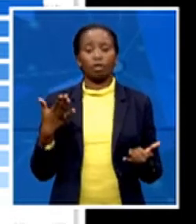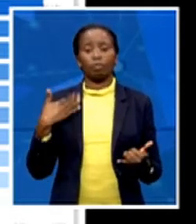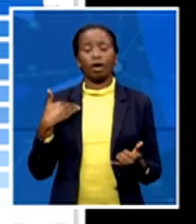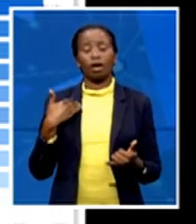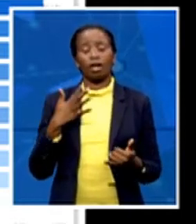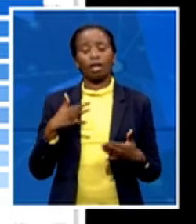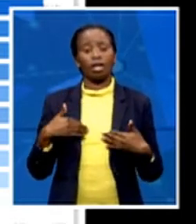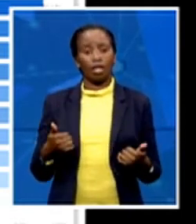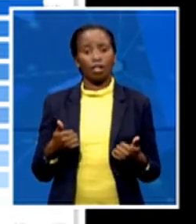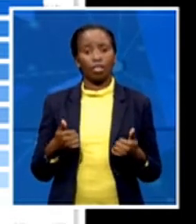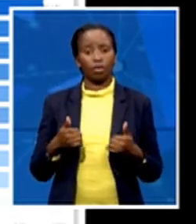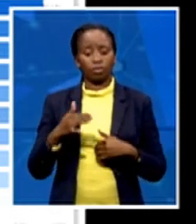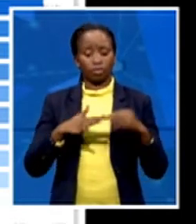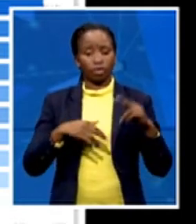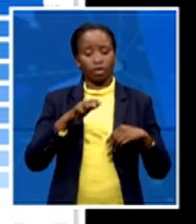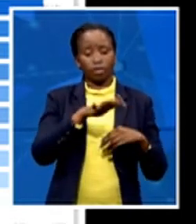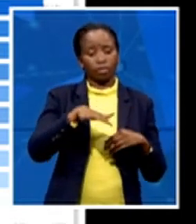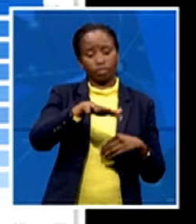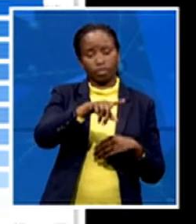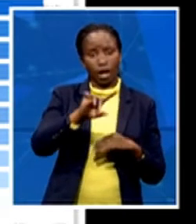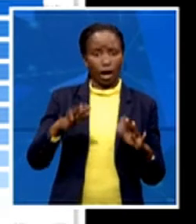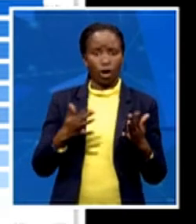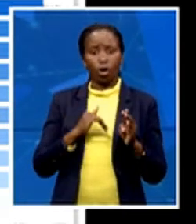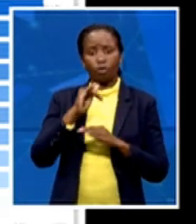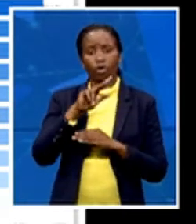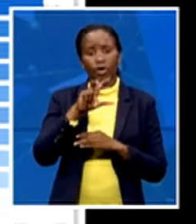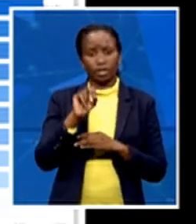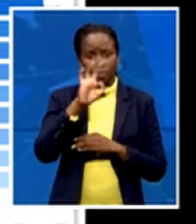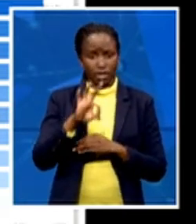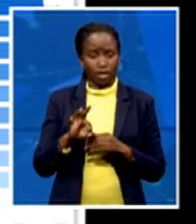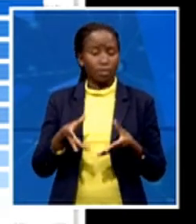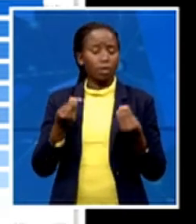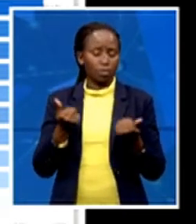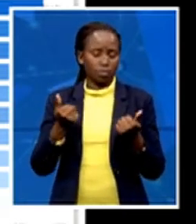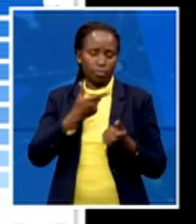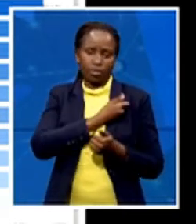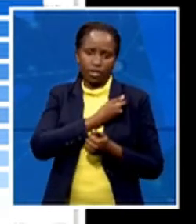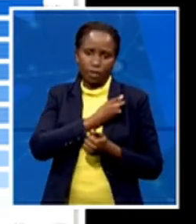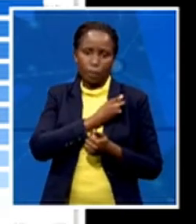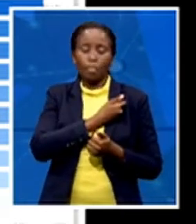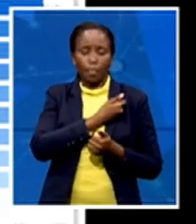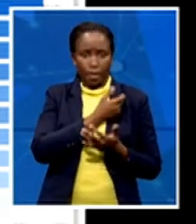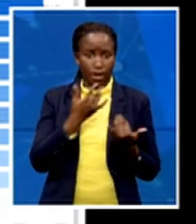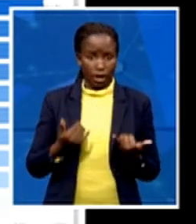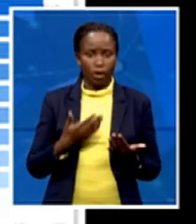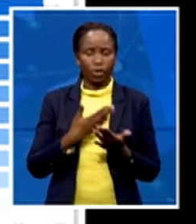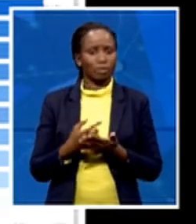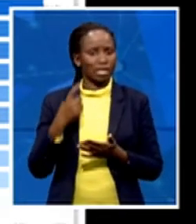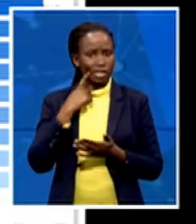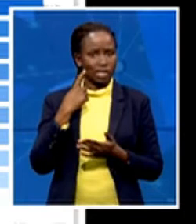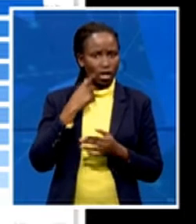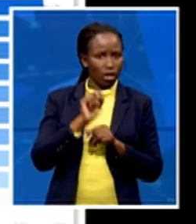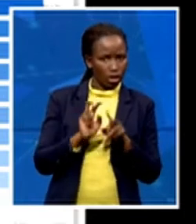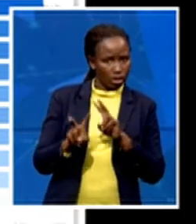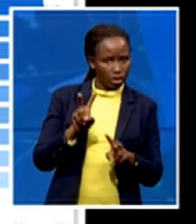more than 80% of the staff in those facilities have been vaccinated. And we can now track and monitor the impact of vaccinations on the